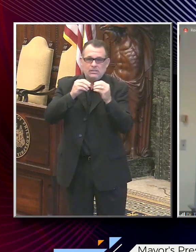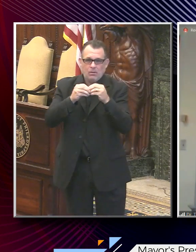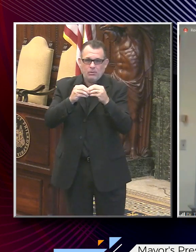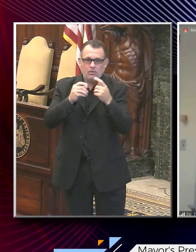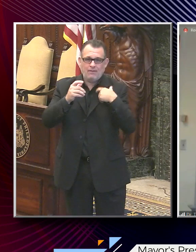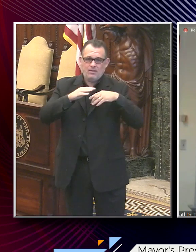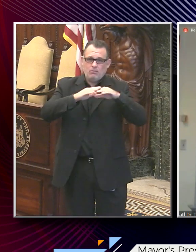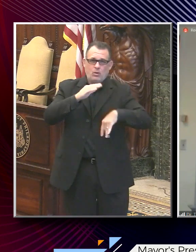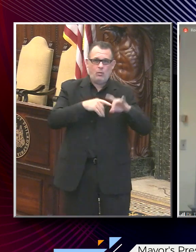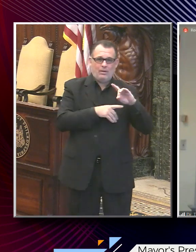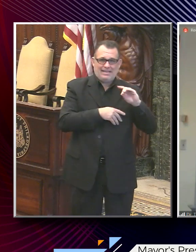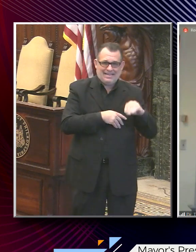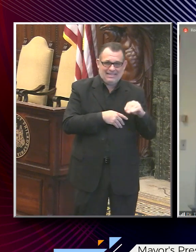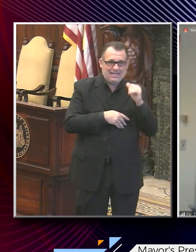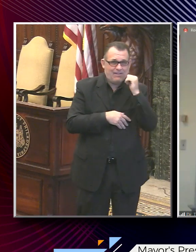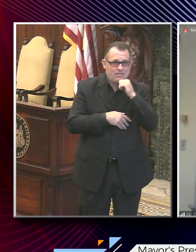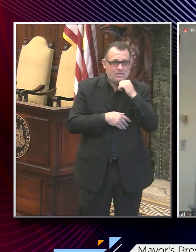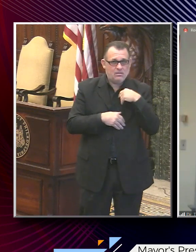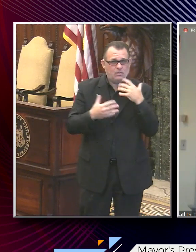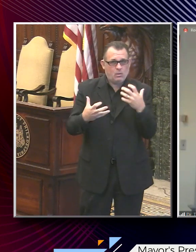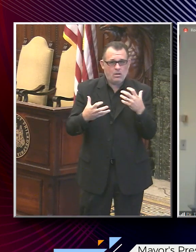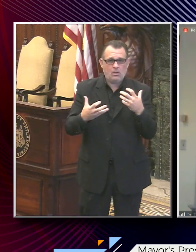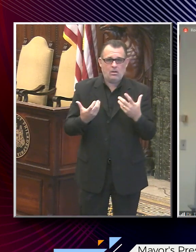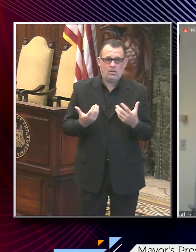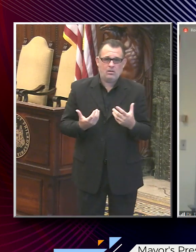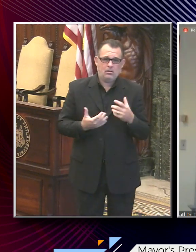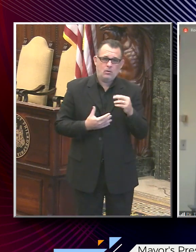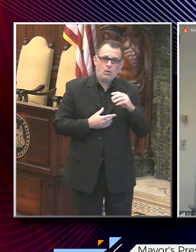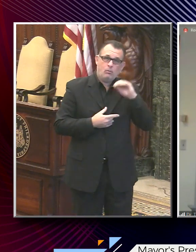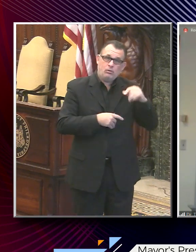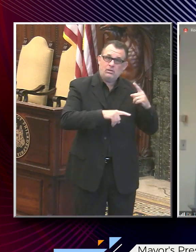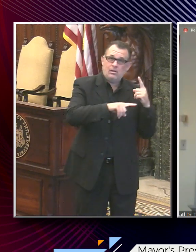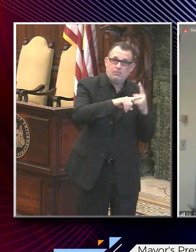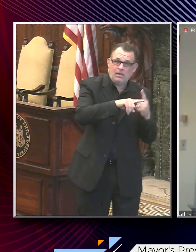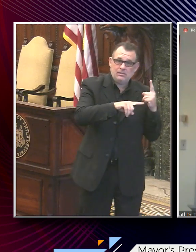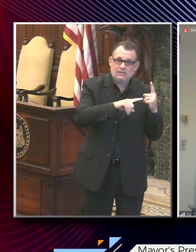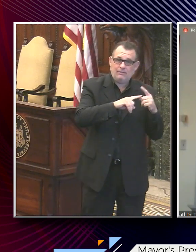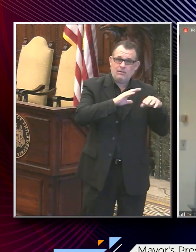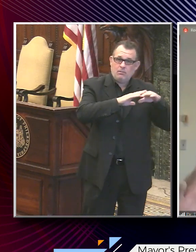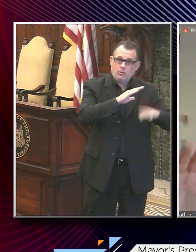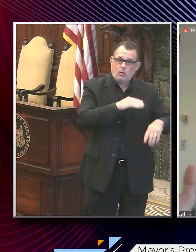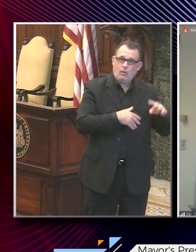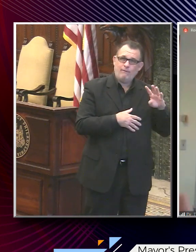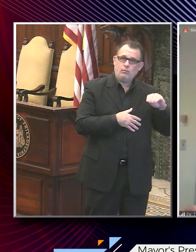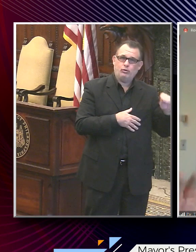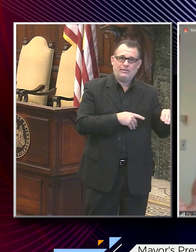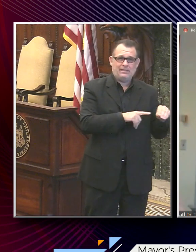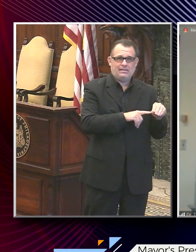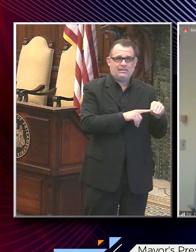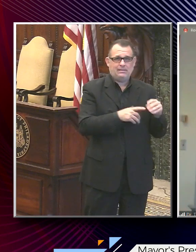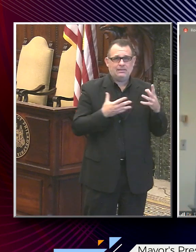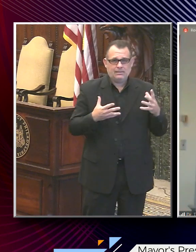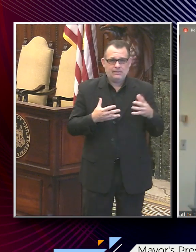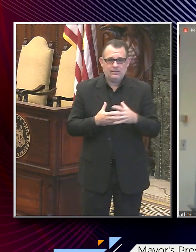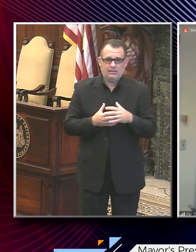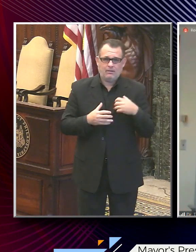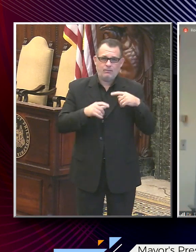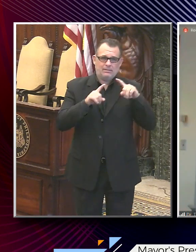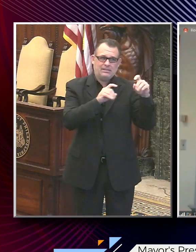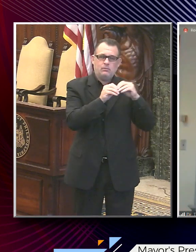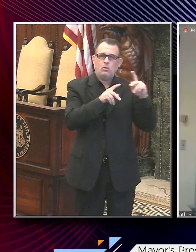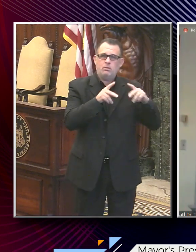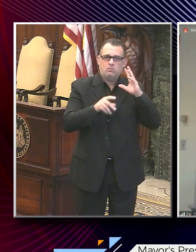80 cases per day, or the percent positive being fewer than 4% if we were testing more people, more than 2,000 per